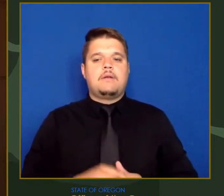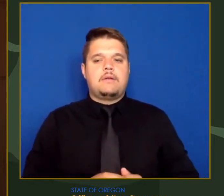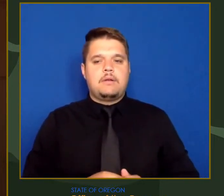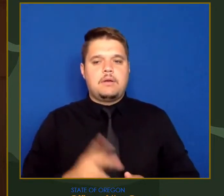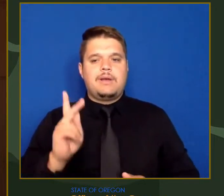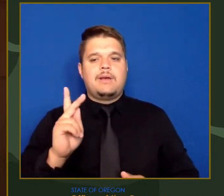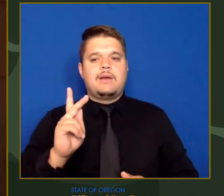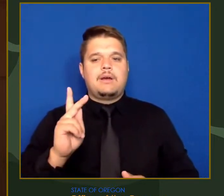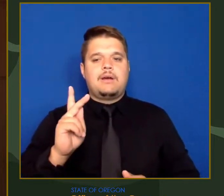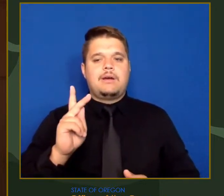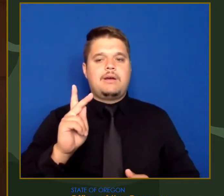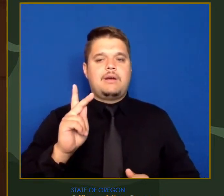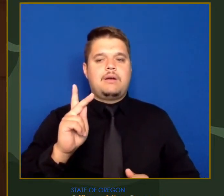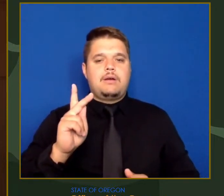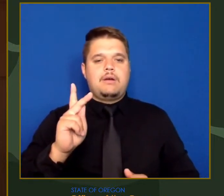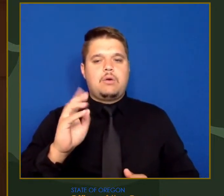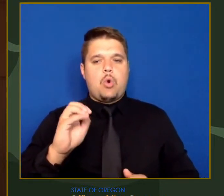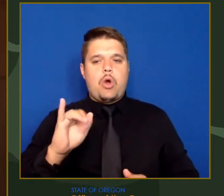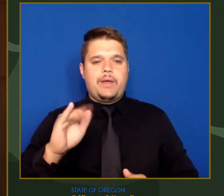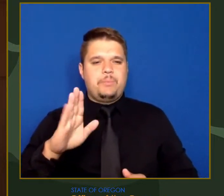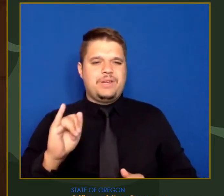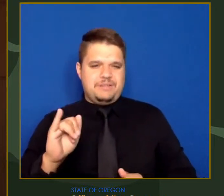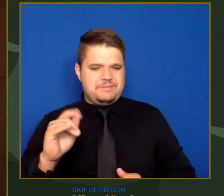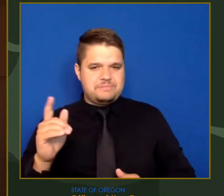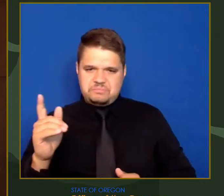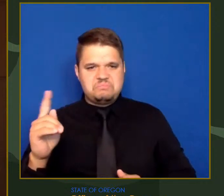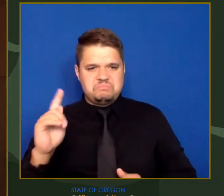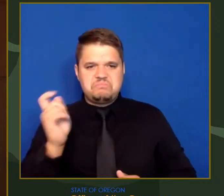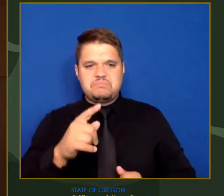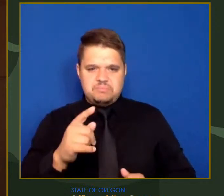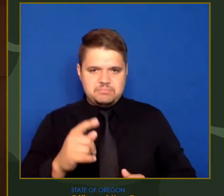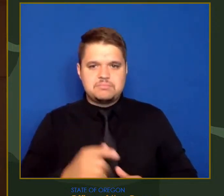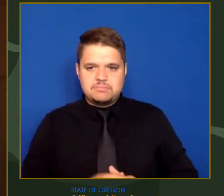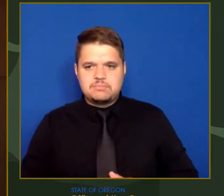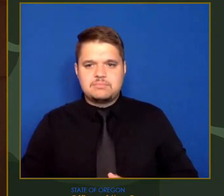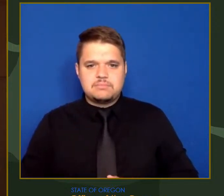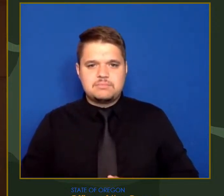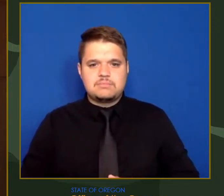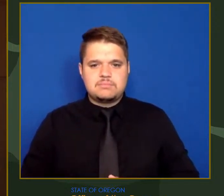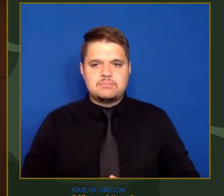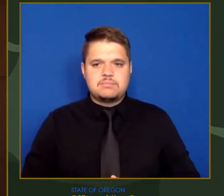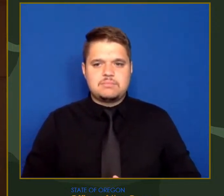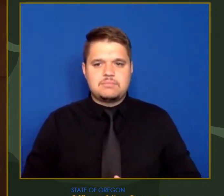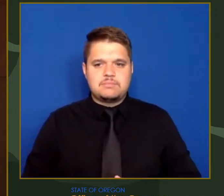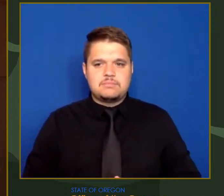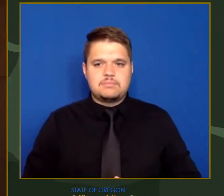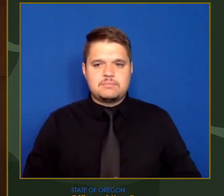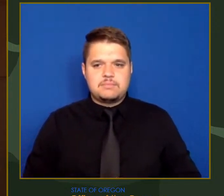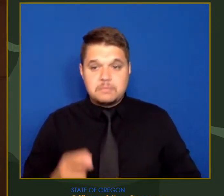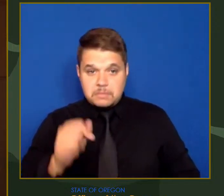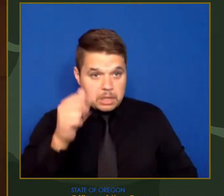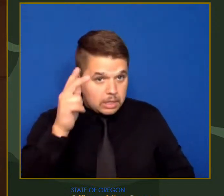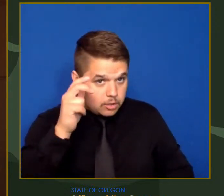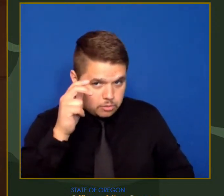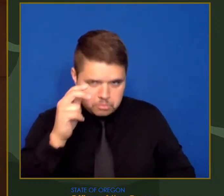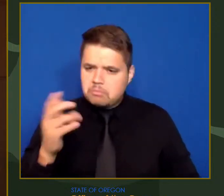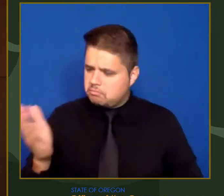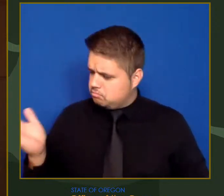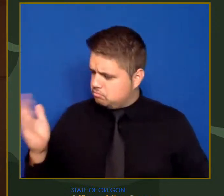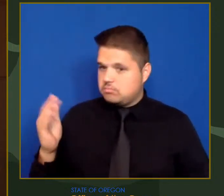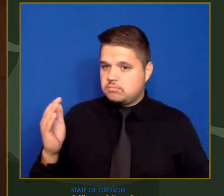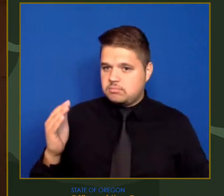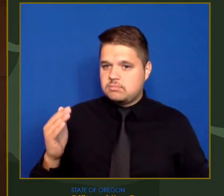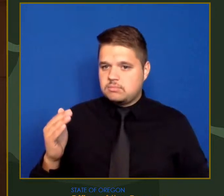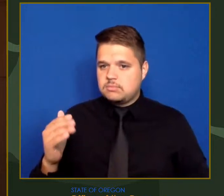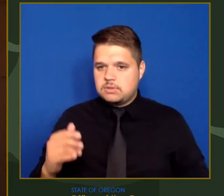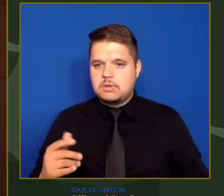me? We can hear you, Jenna. Yes, go ahead. Awesome. Governor Brown, thank you for taking my question. We